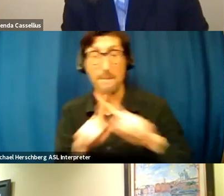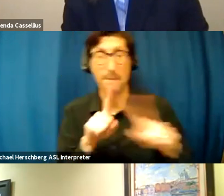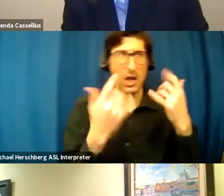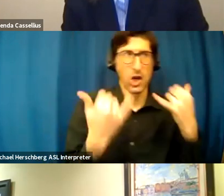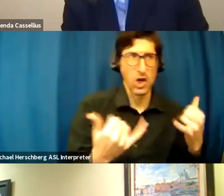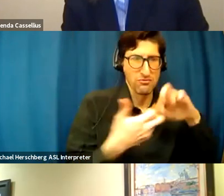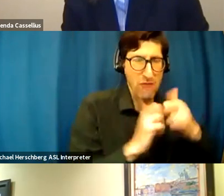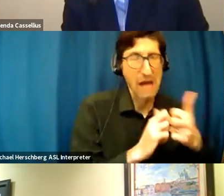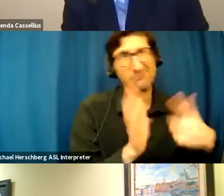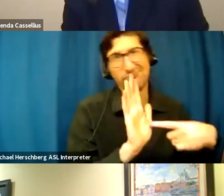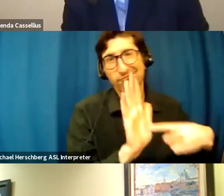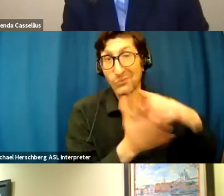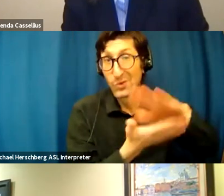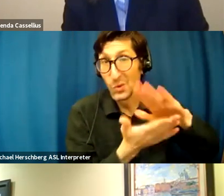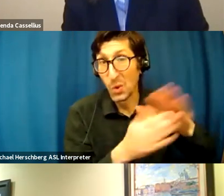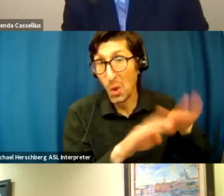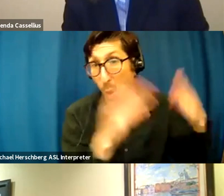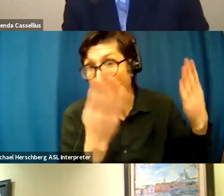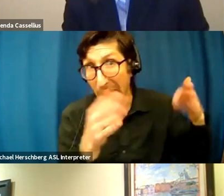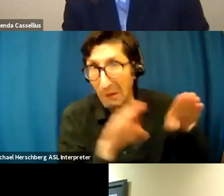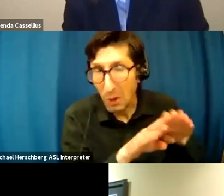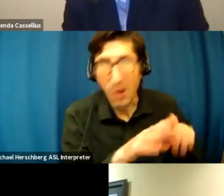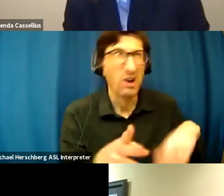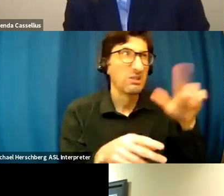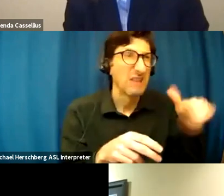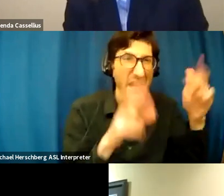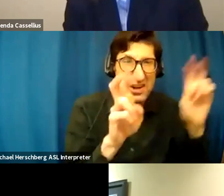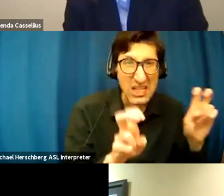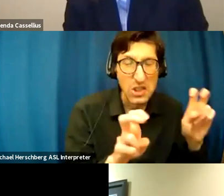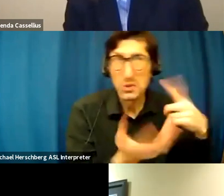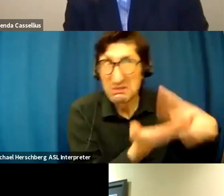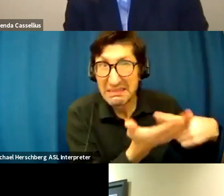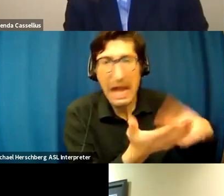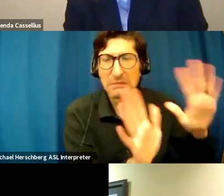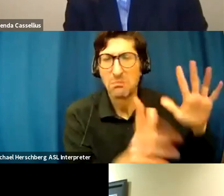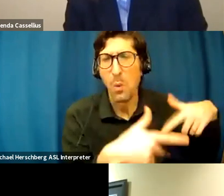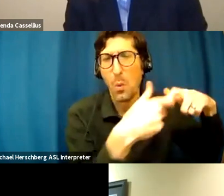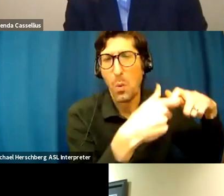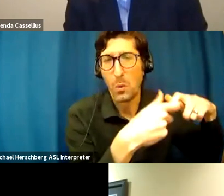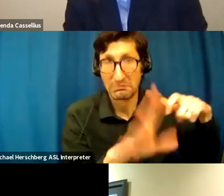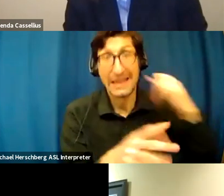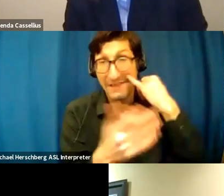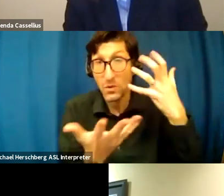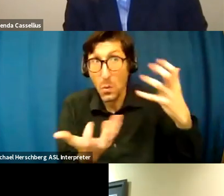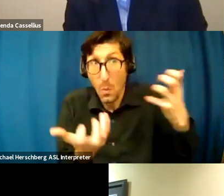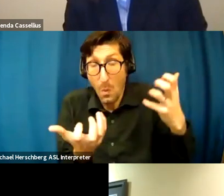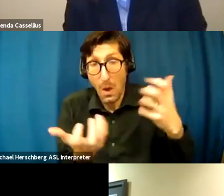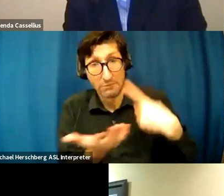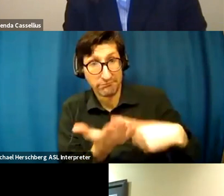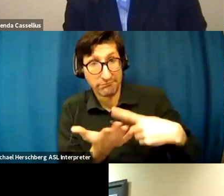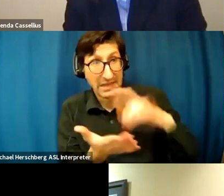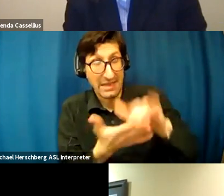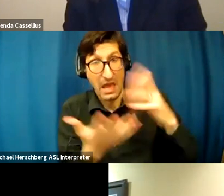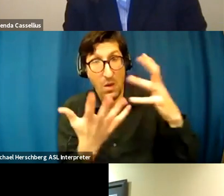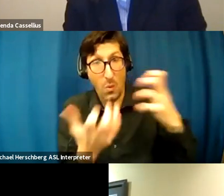issues such as school reopening and other matters. If you want to discuss those issues in the context of getting a